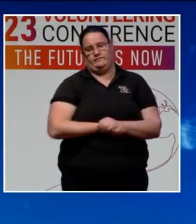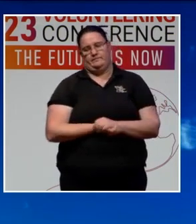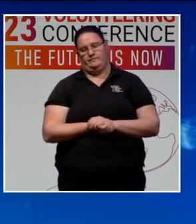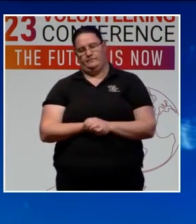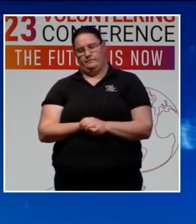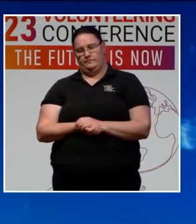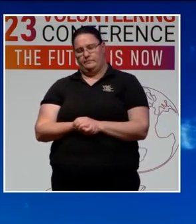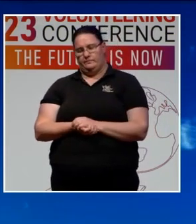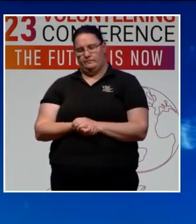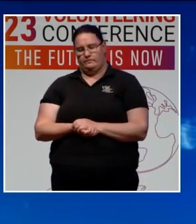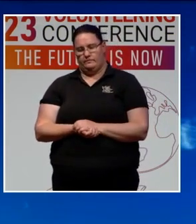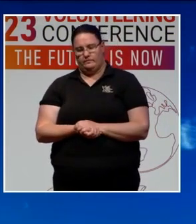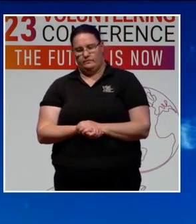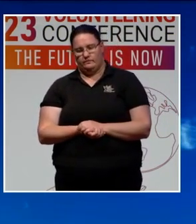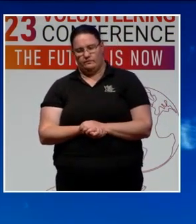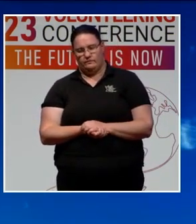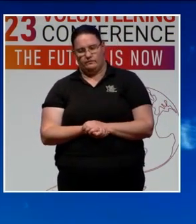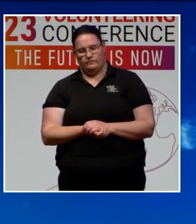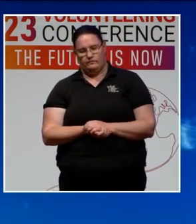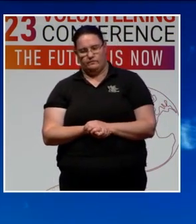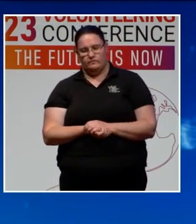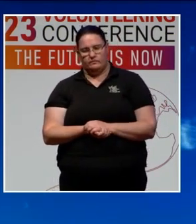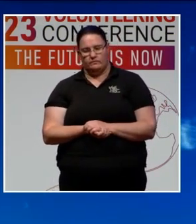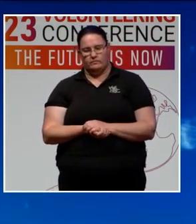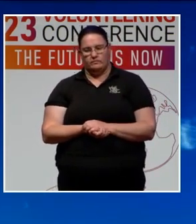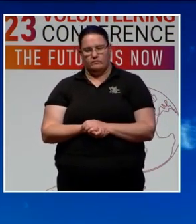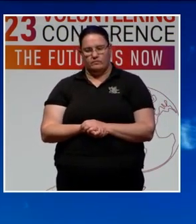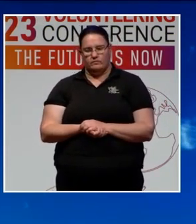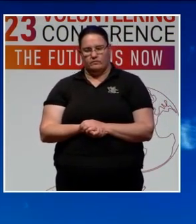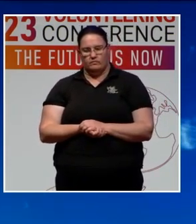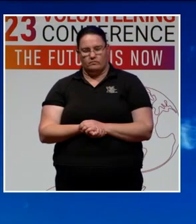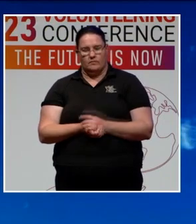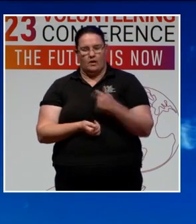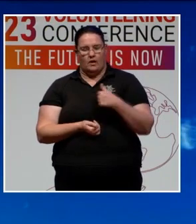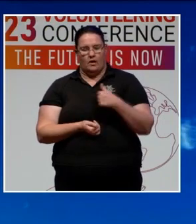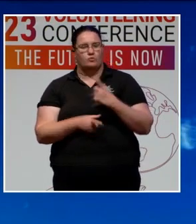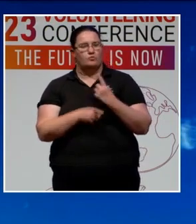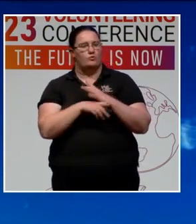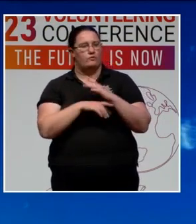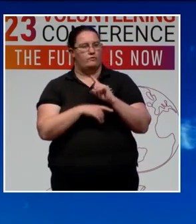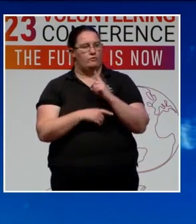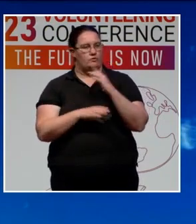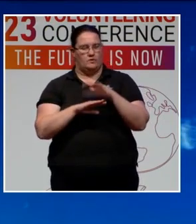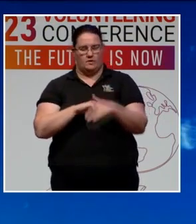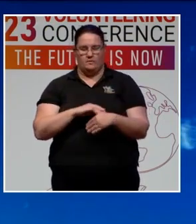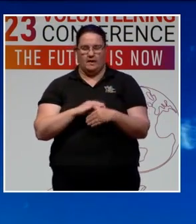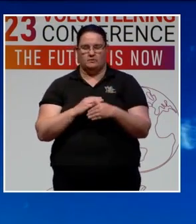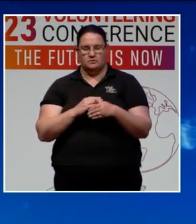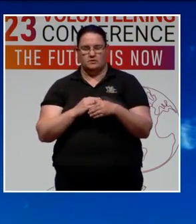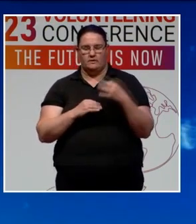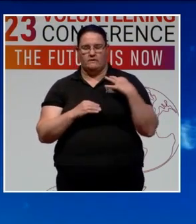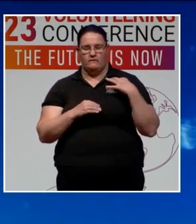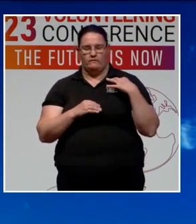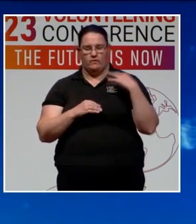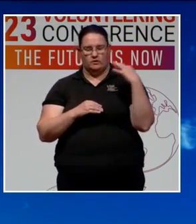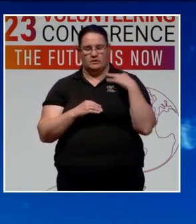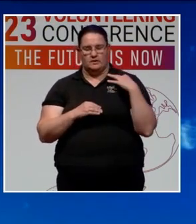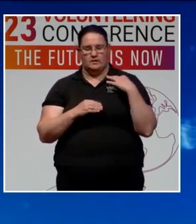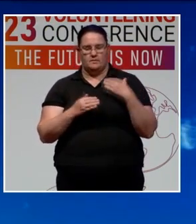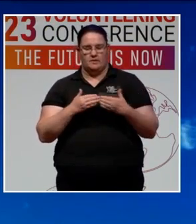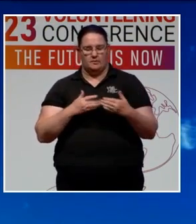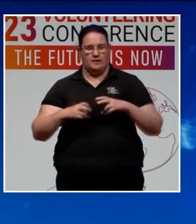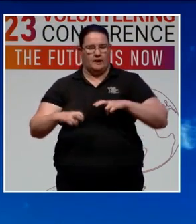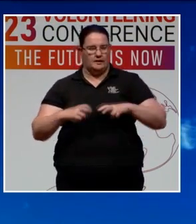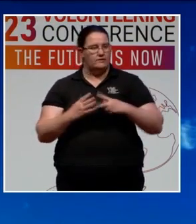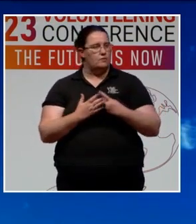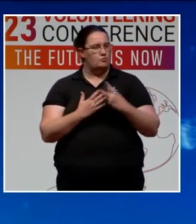address first is the Volunteer Management Activity Program. The Volunteer Management Activity Program is aimed at helping